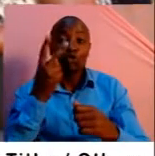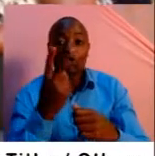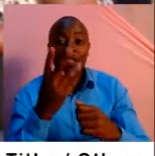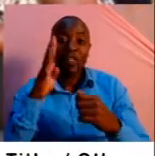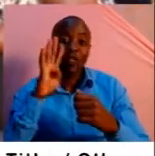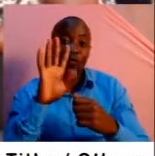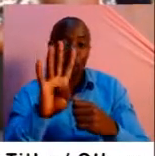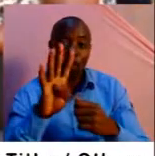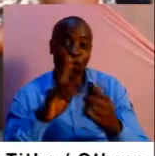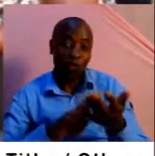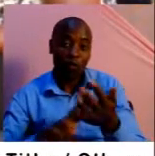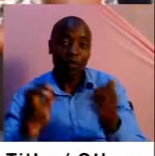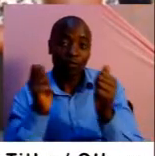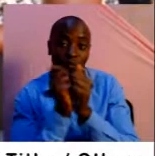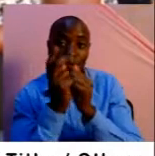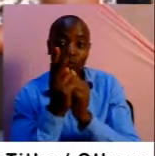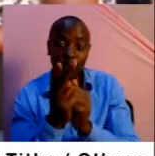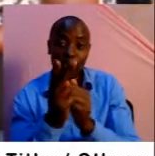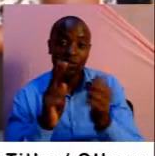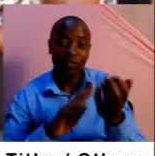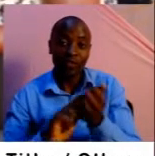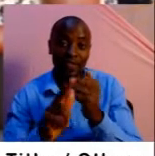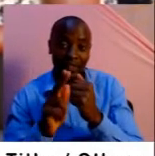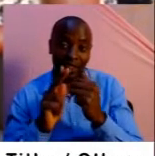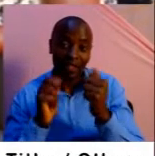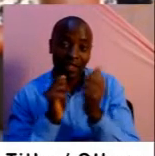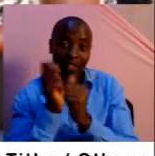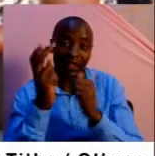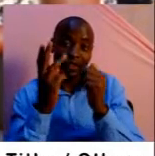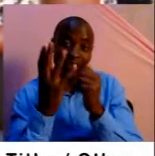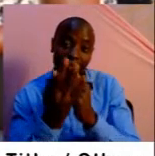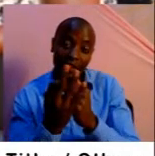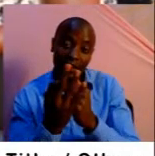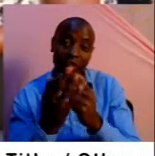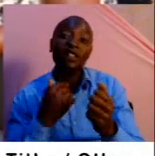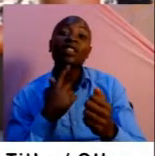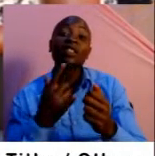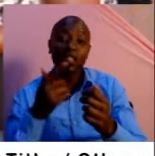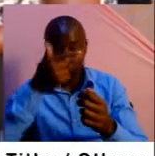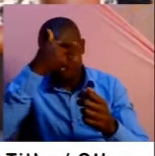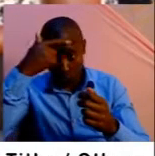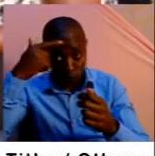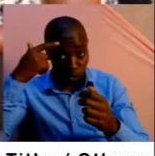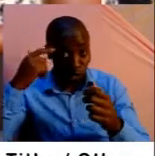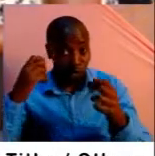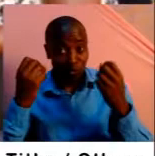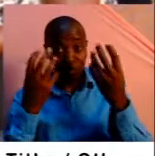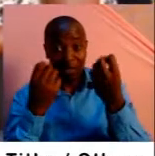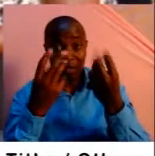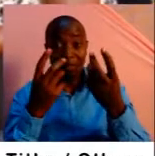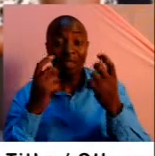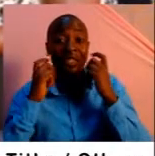24, verse 12 and verse 13. It says, because of the increase of wickedness, the love